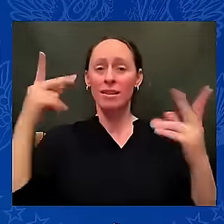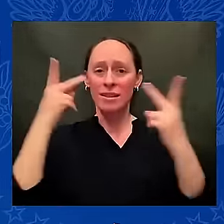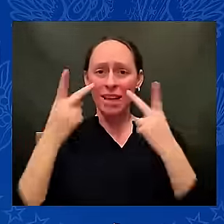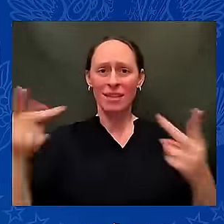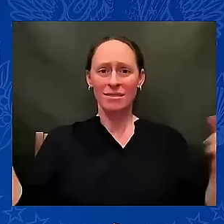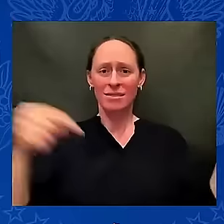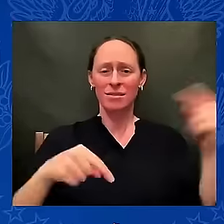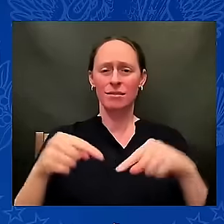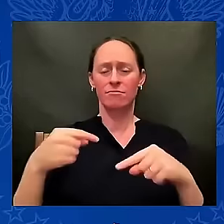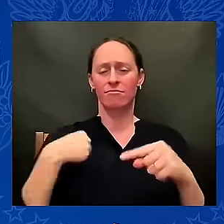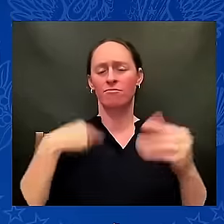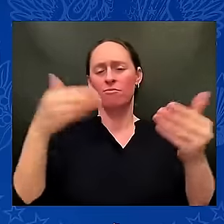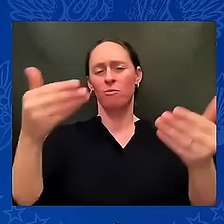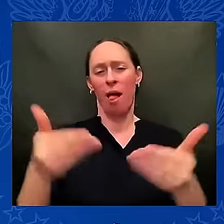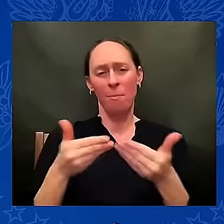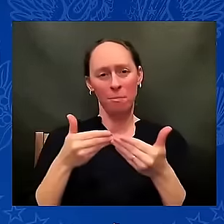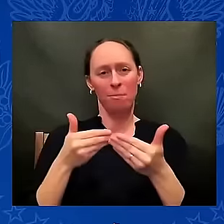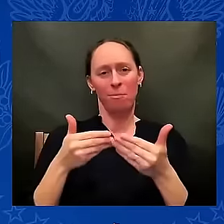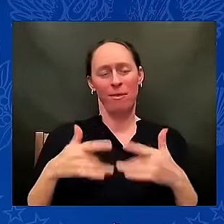Indian Community.